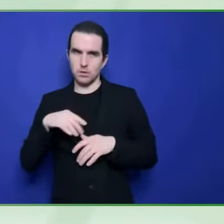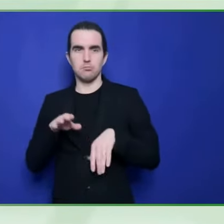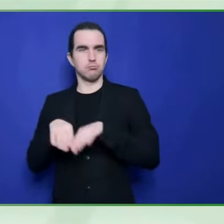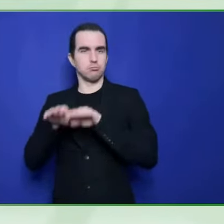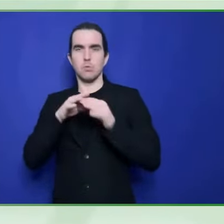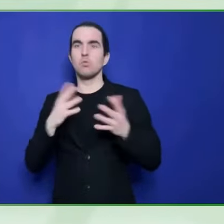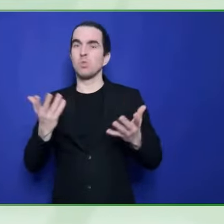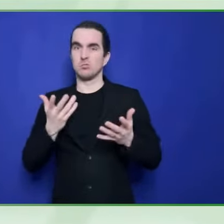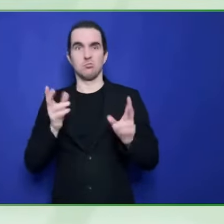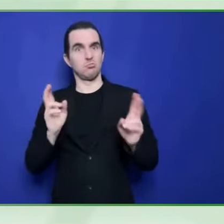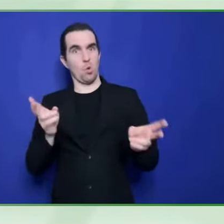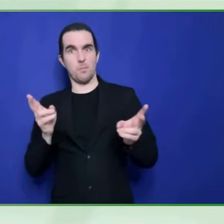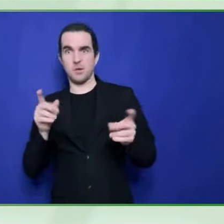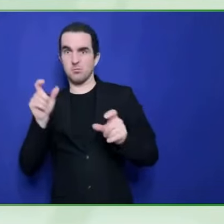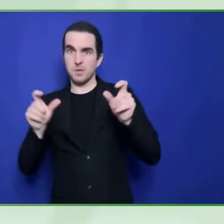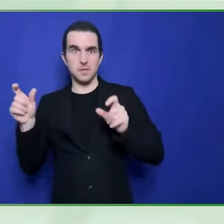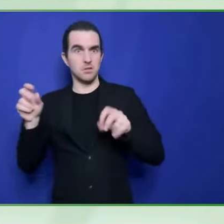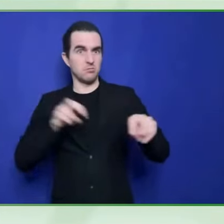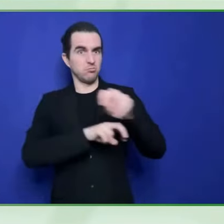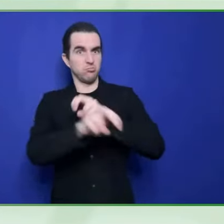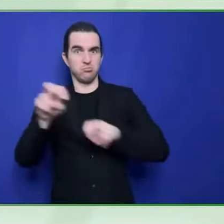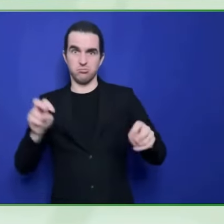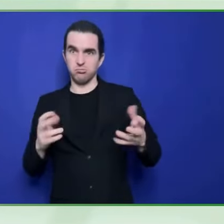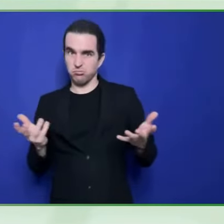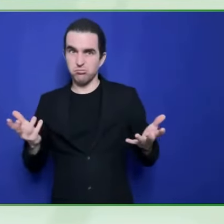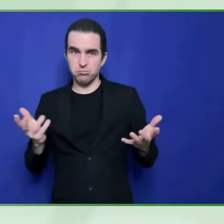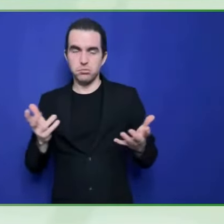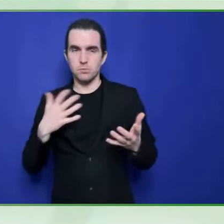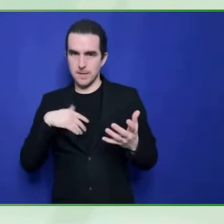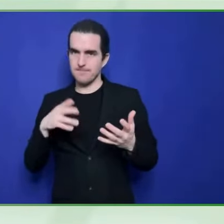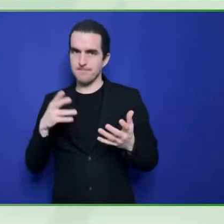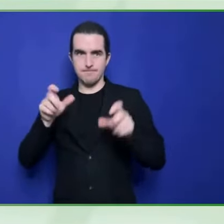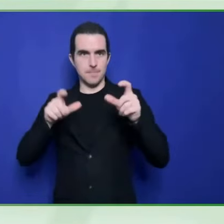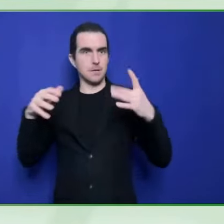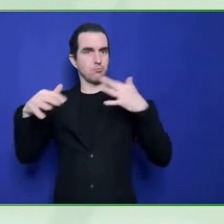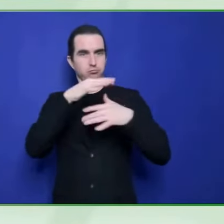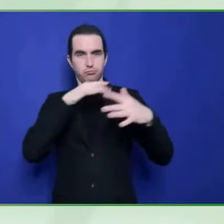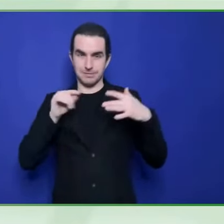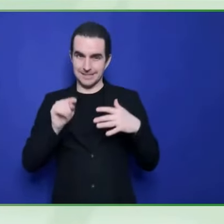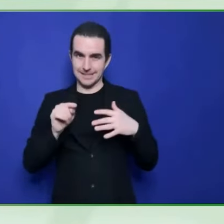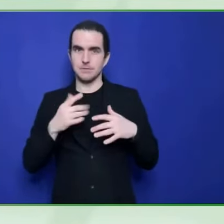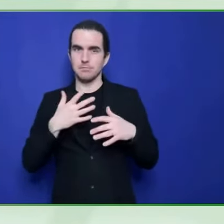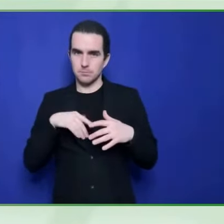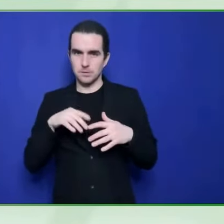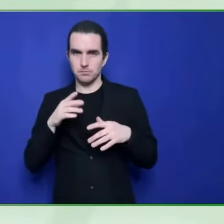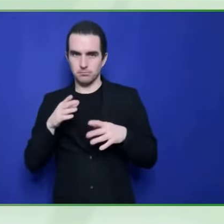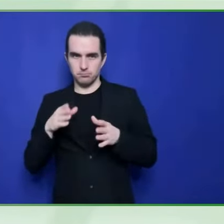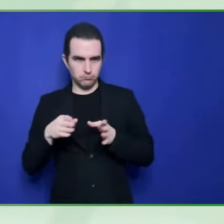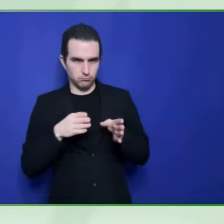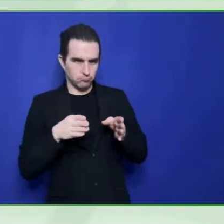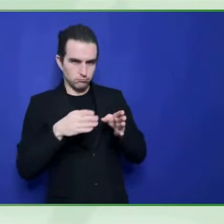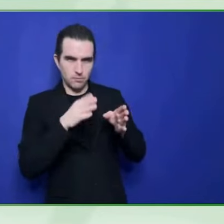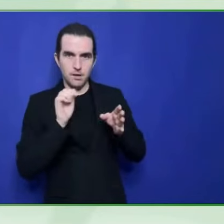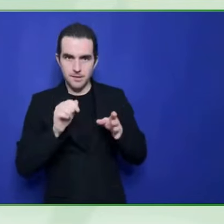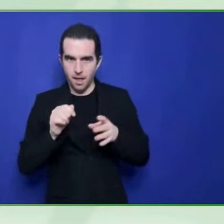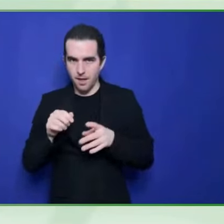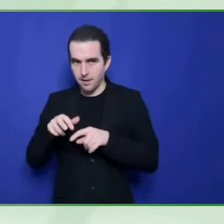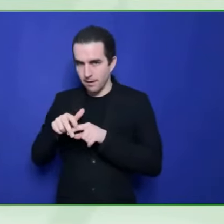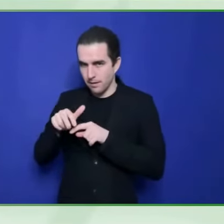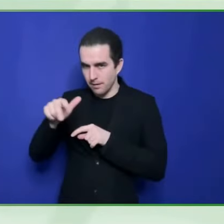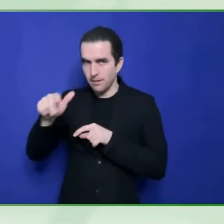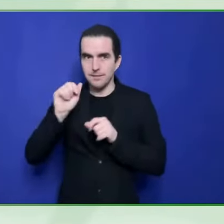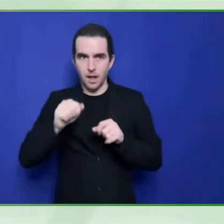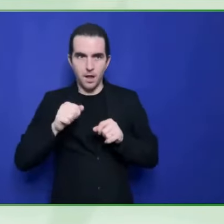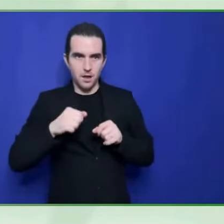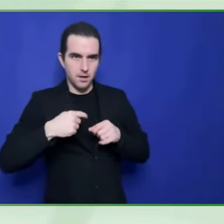Those connections are crucial in understanding what's the real traversability on the ground. What is the information that's needed